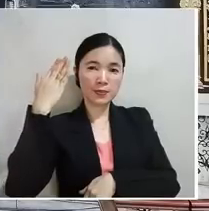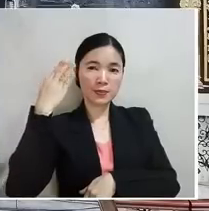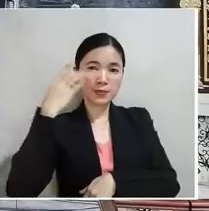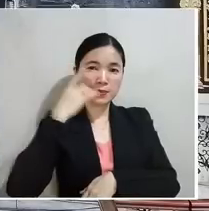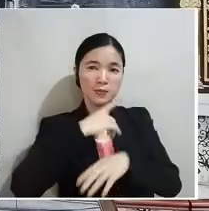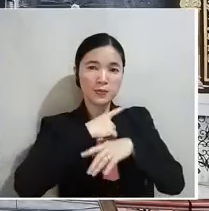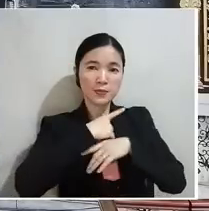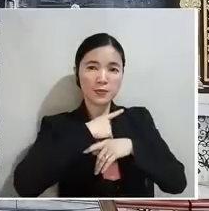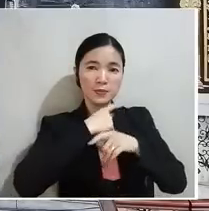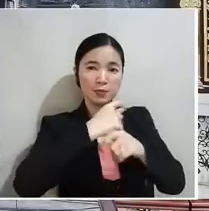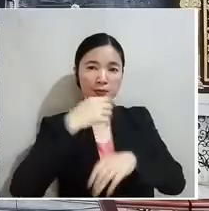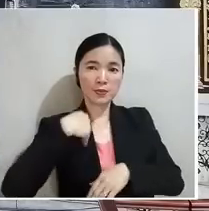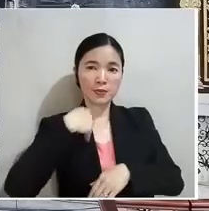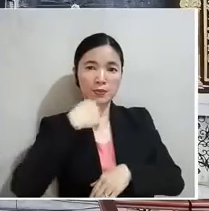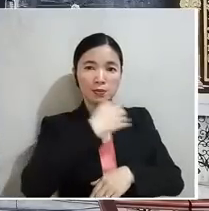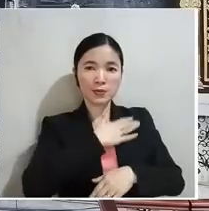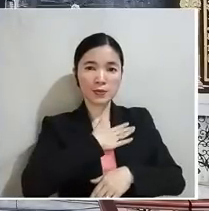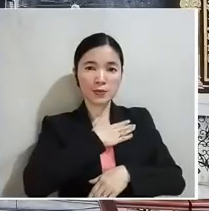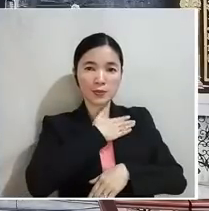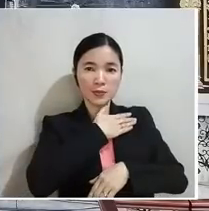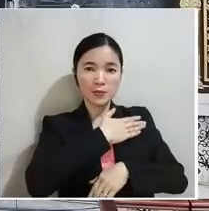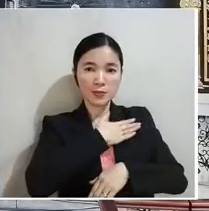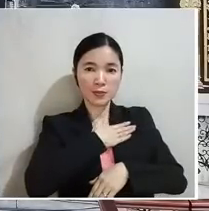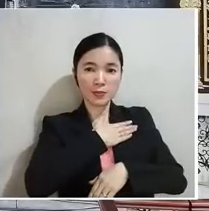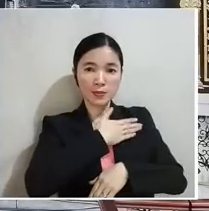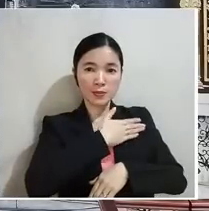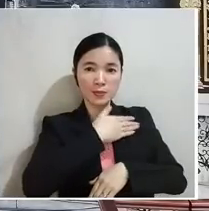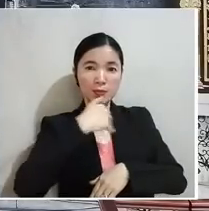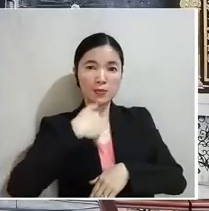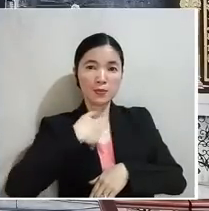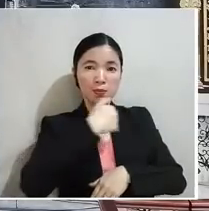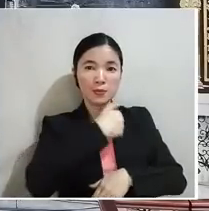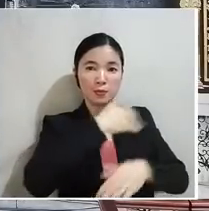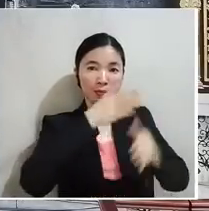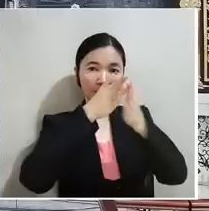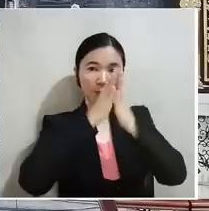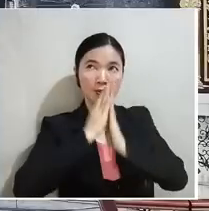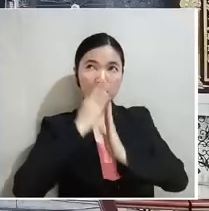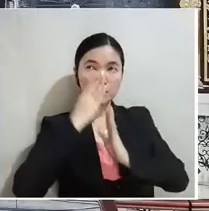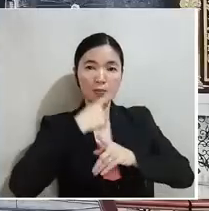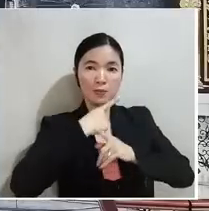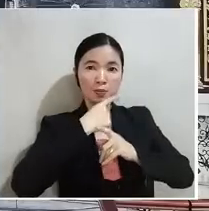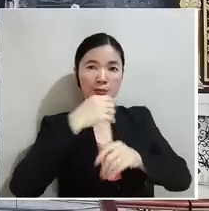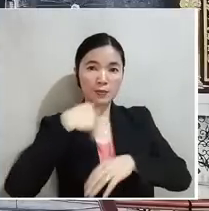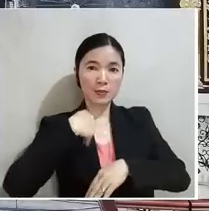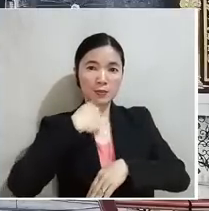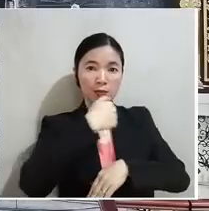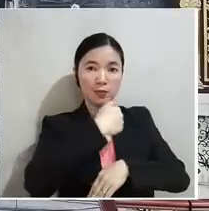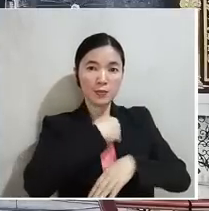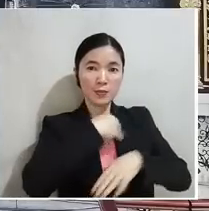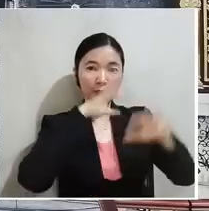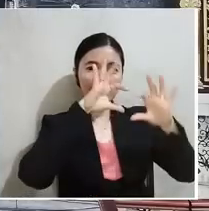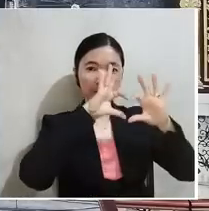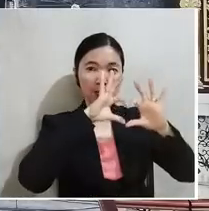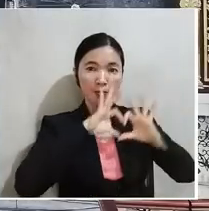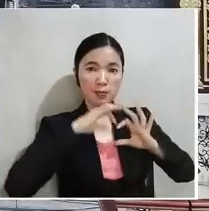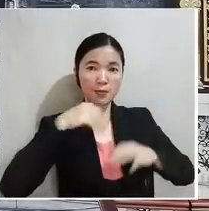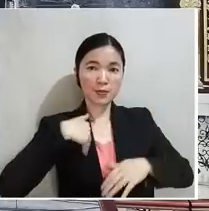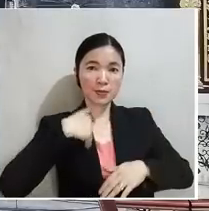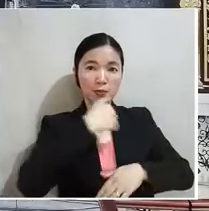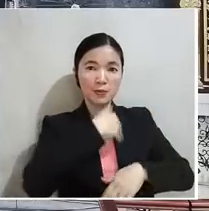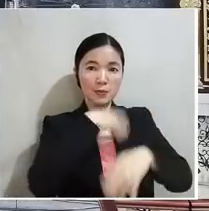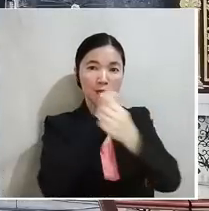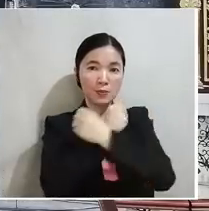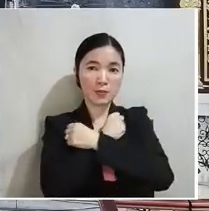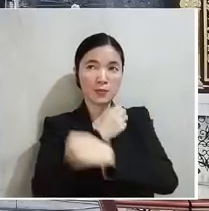yours. Take a bread, we rest it, say our hearts. We love it,